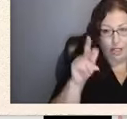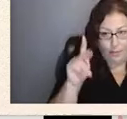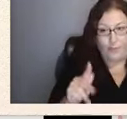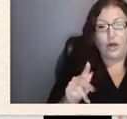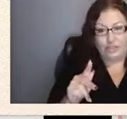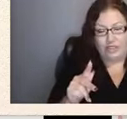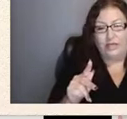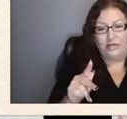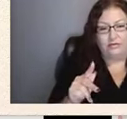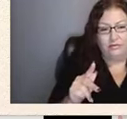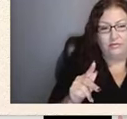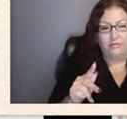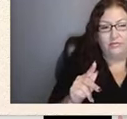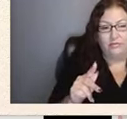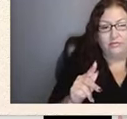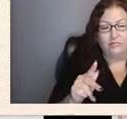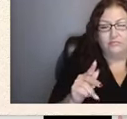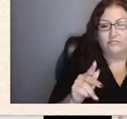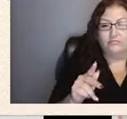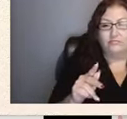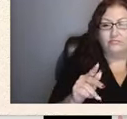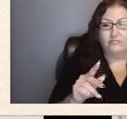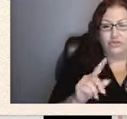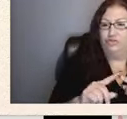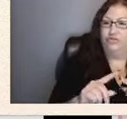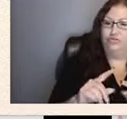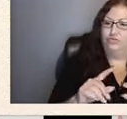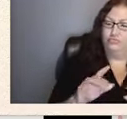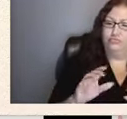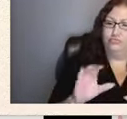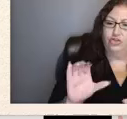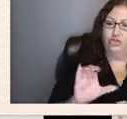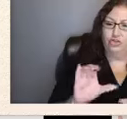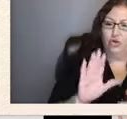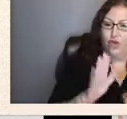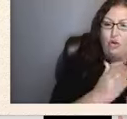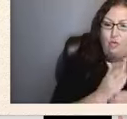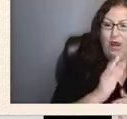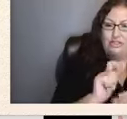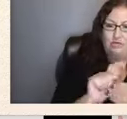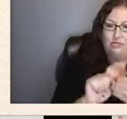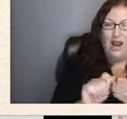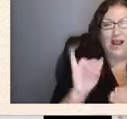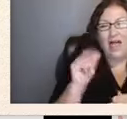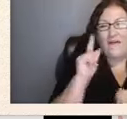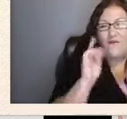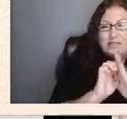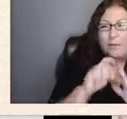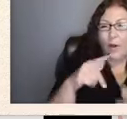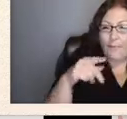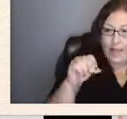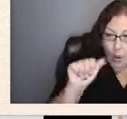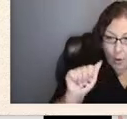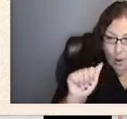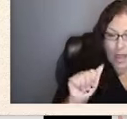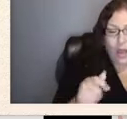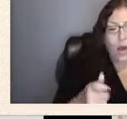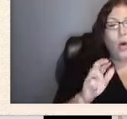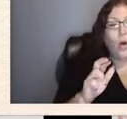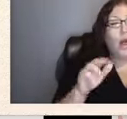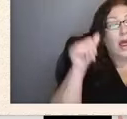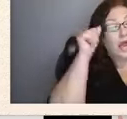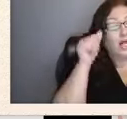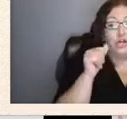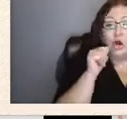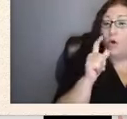person to exercise their rights in writing, for instance, with a power of attorney. An adult who is unable to